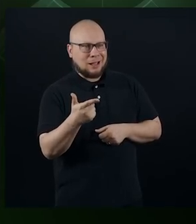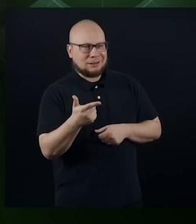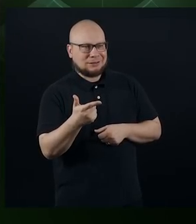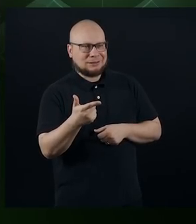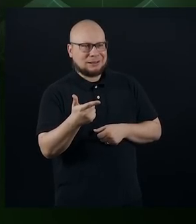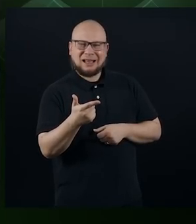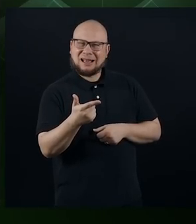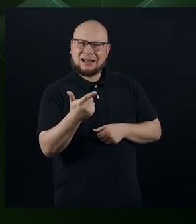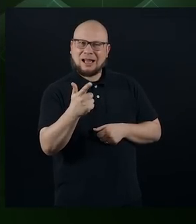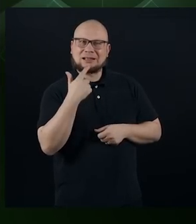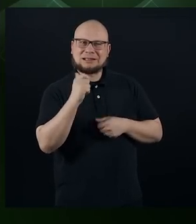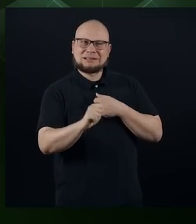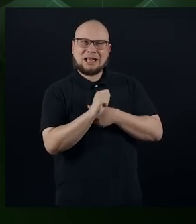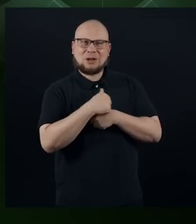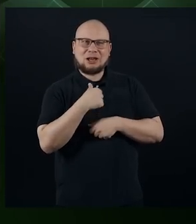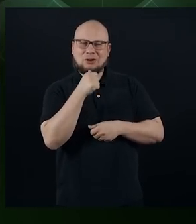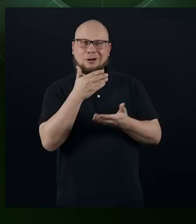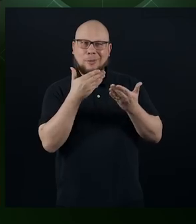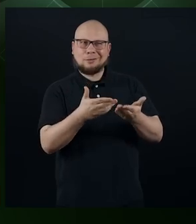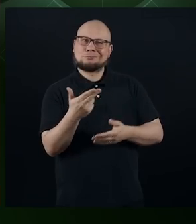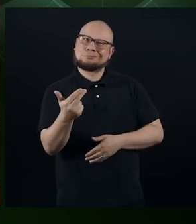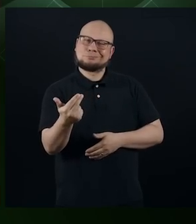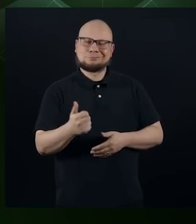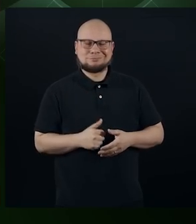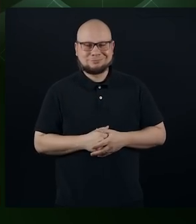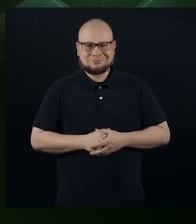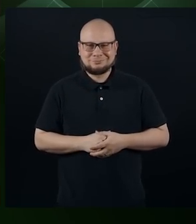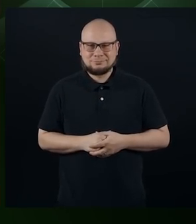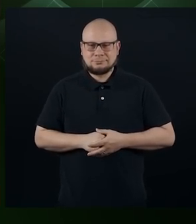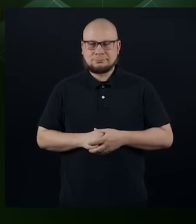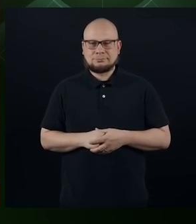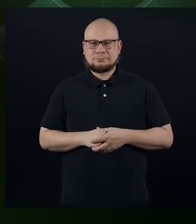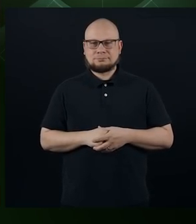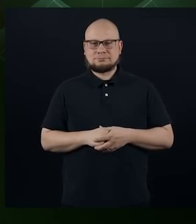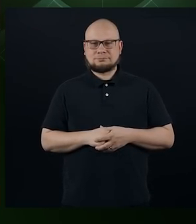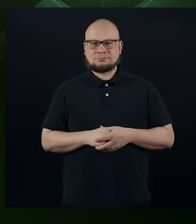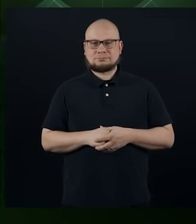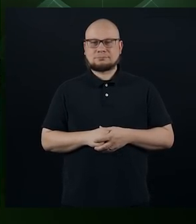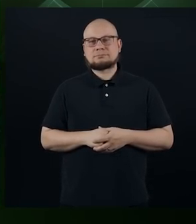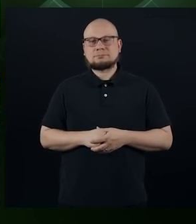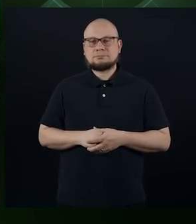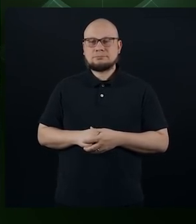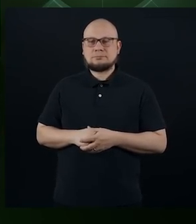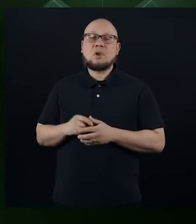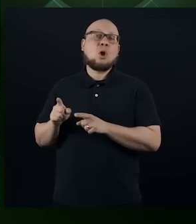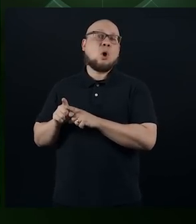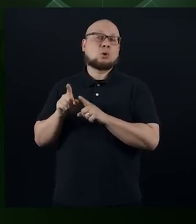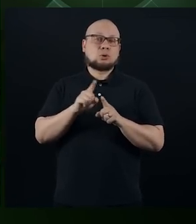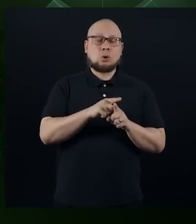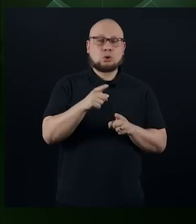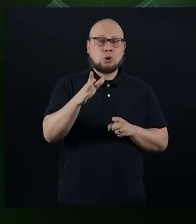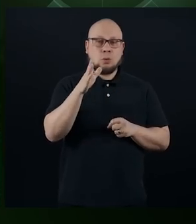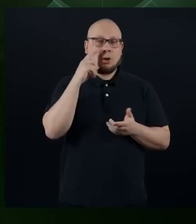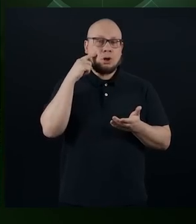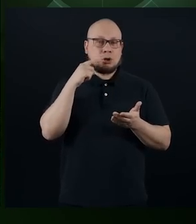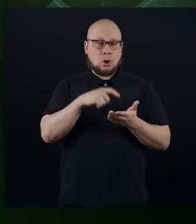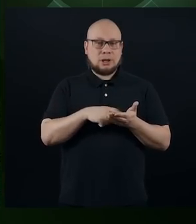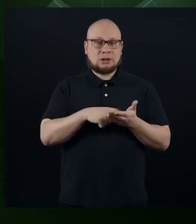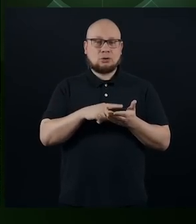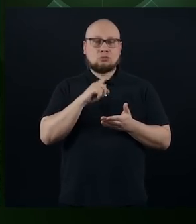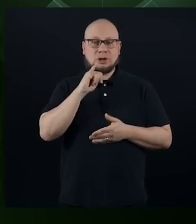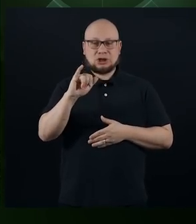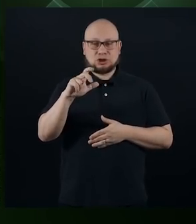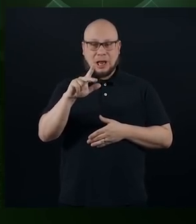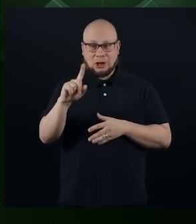recommend playing that last one with your loved ones. Big surprises early on in our story is the reveal that not only is Jack Sparrow